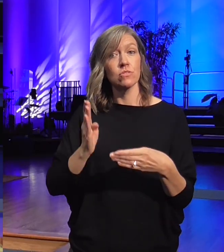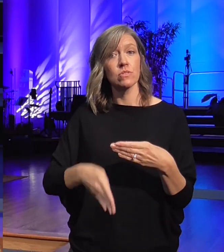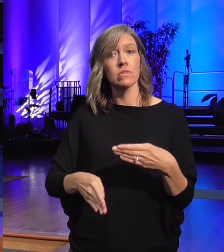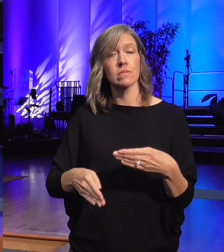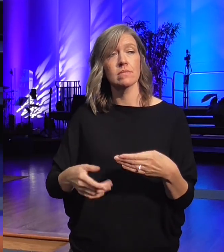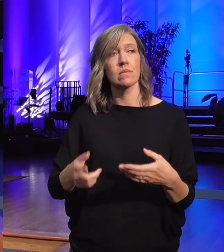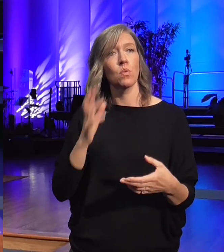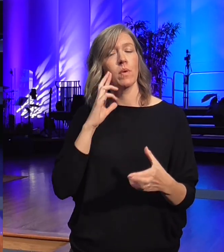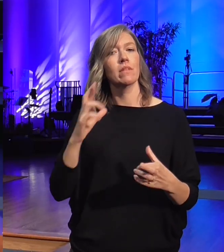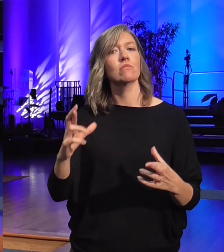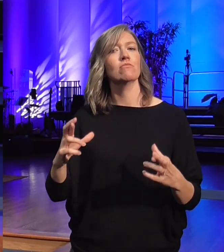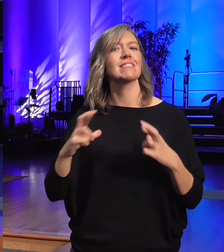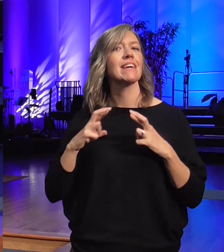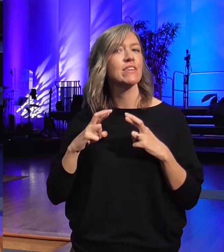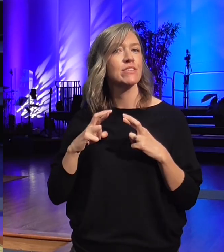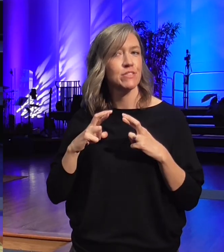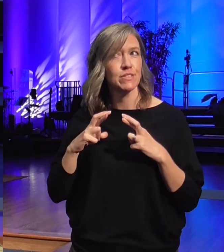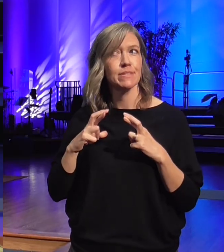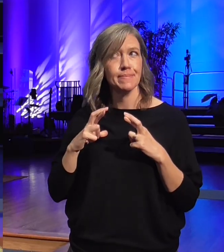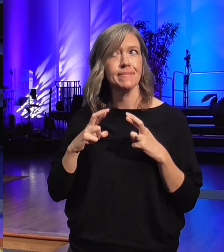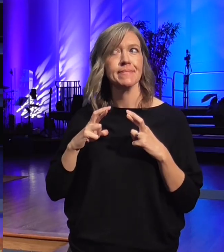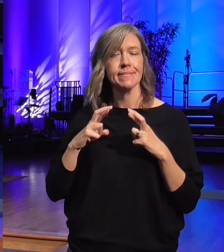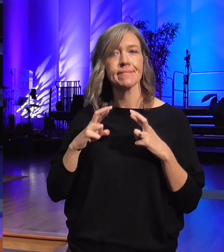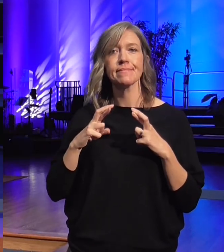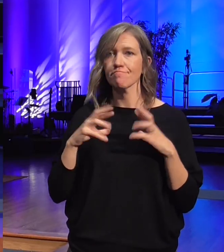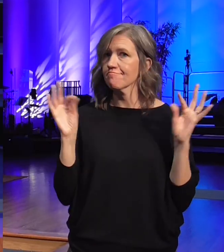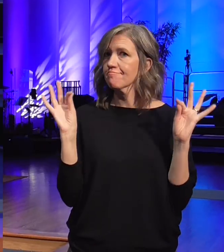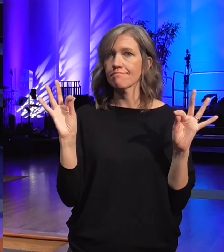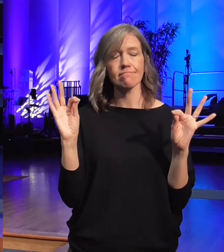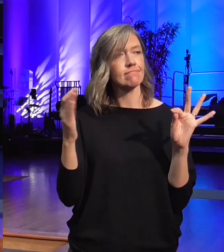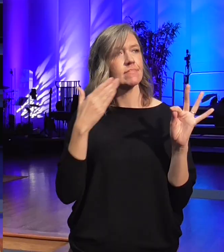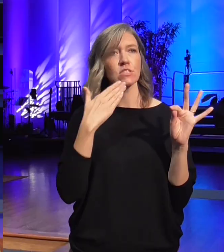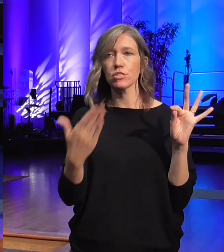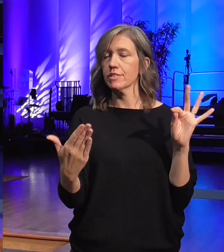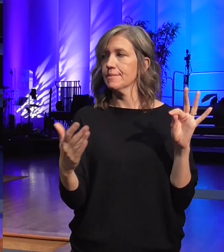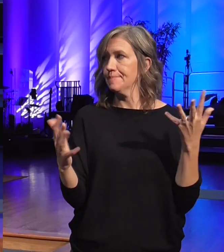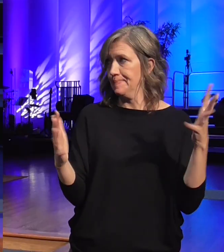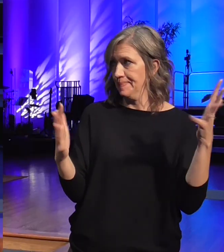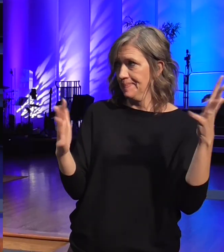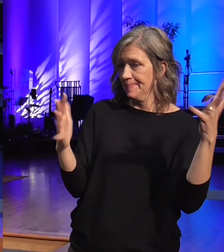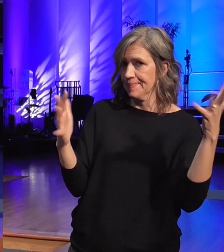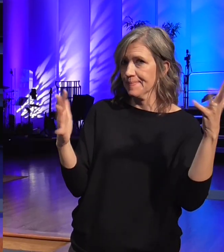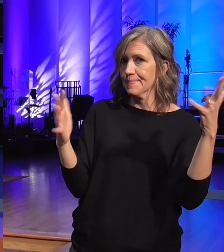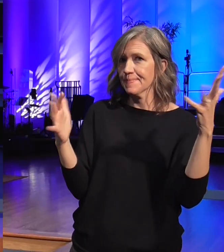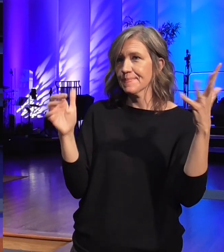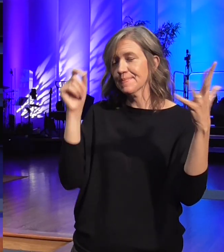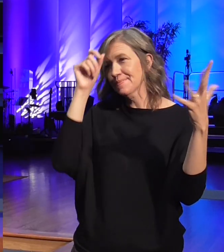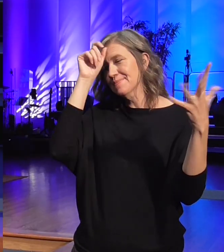retire. Yeah. It's all good. It's all good.